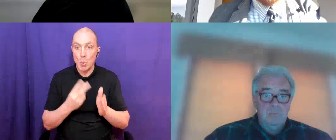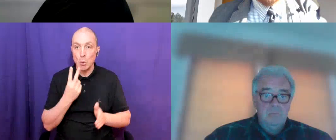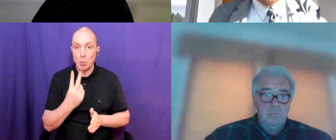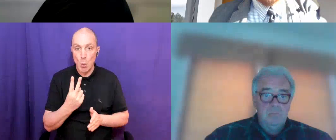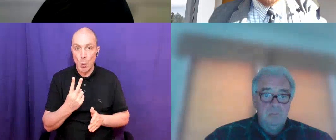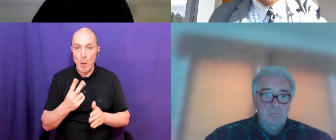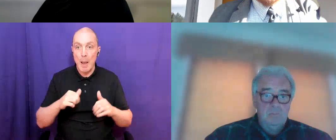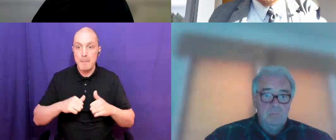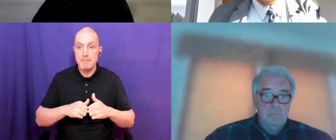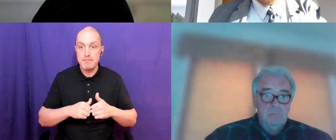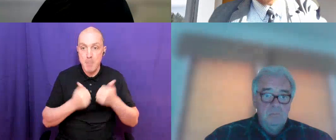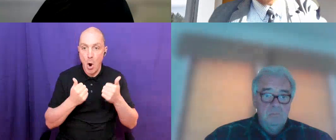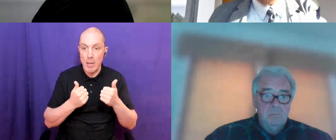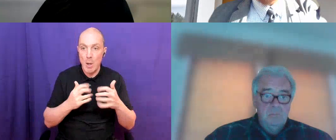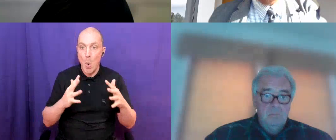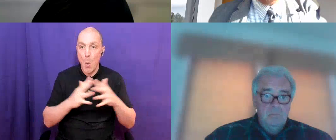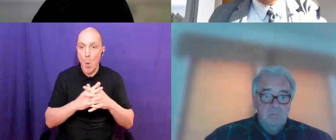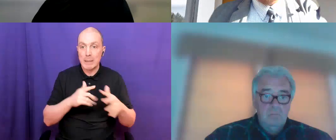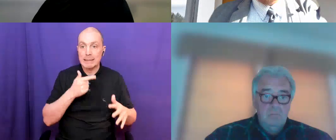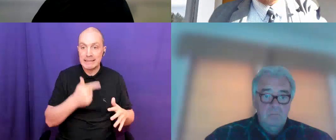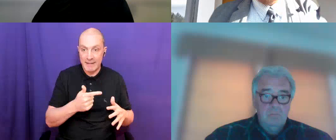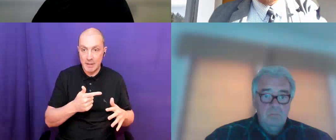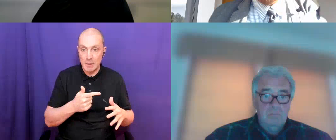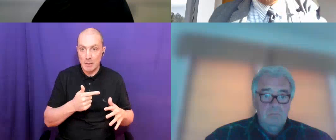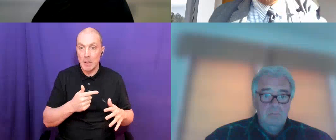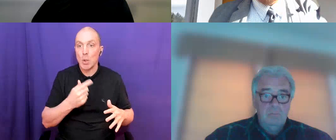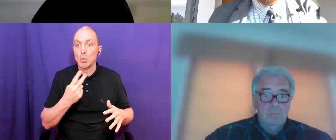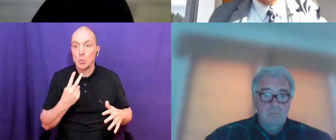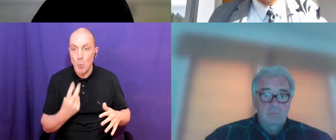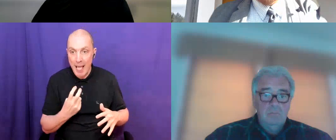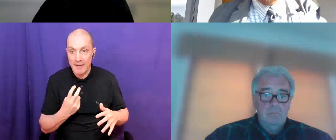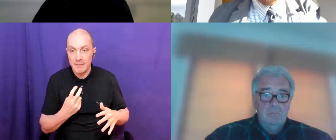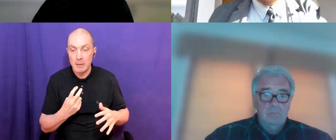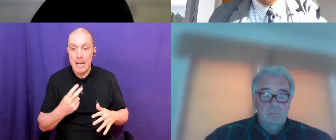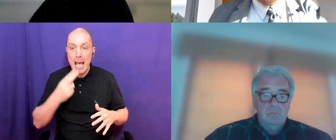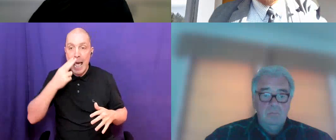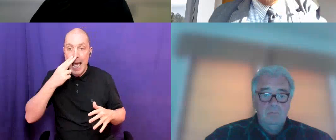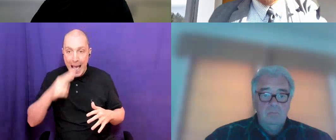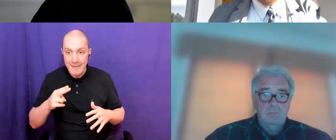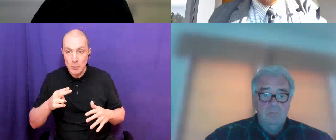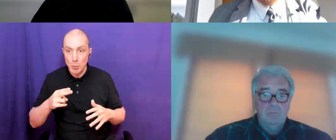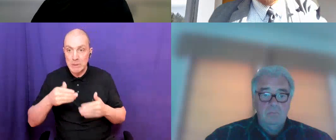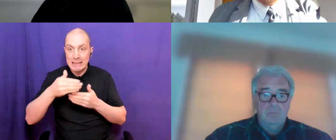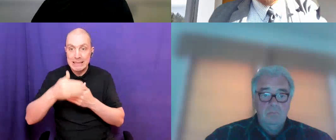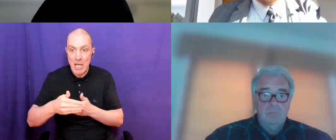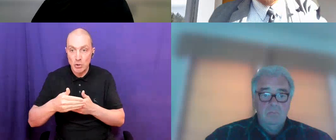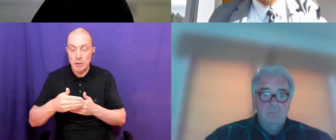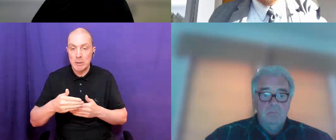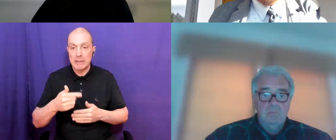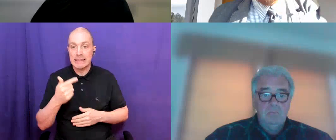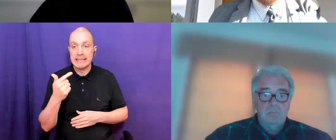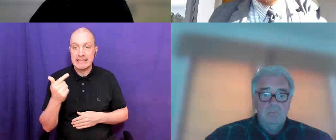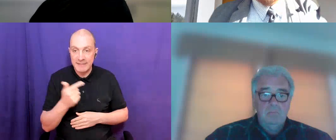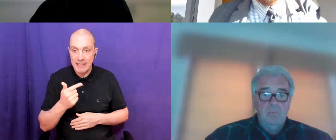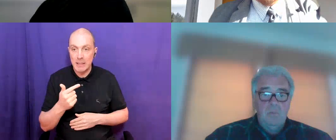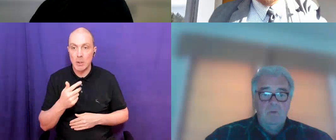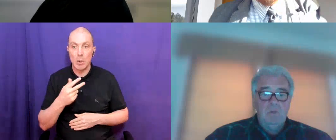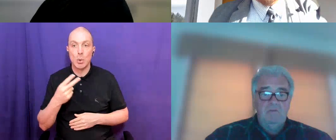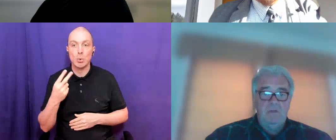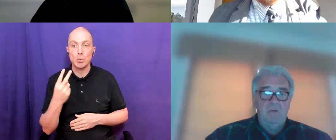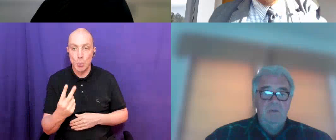the morning session will be wards 7, followed by 12, and in the afternoon session, wards 17 and 2.